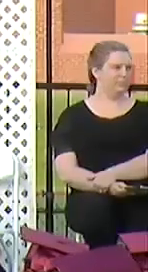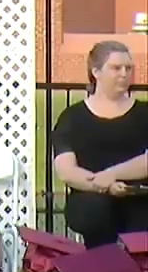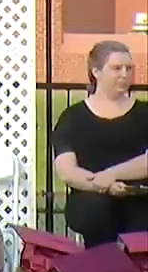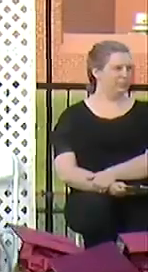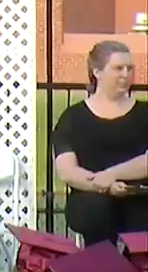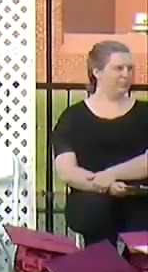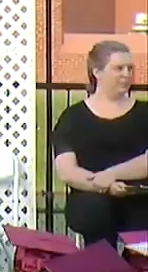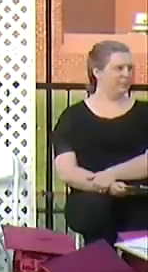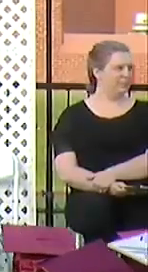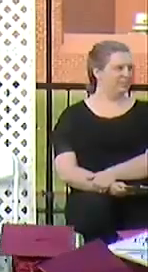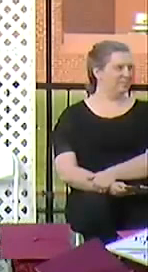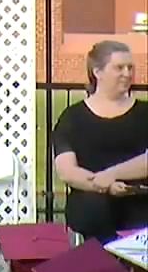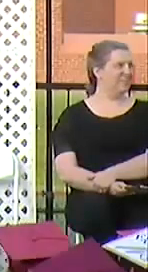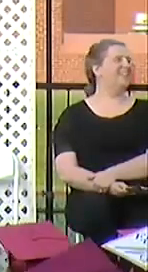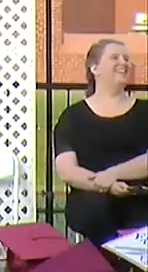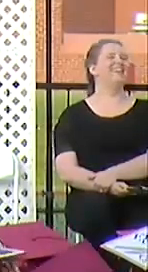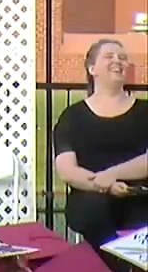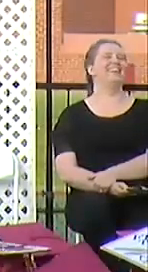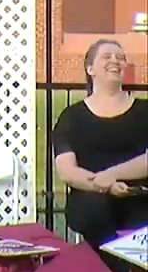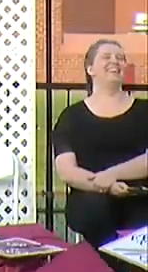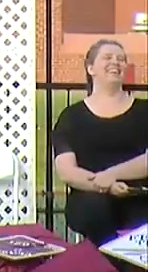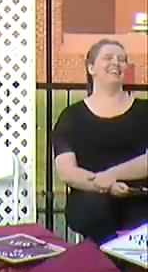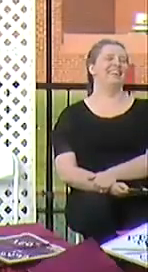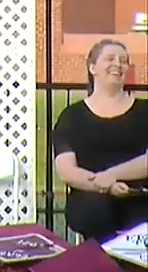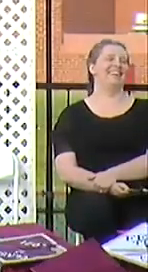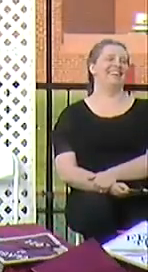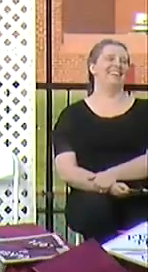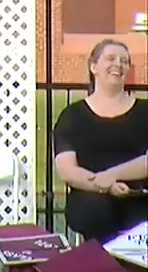Dontell Trammell Williams.